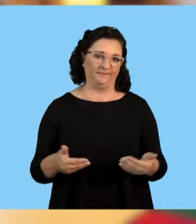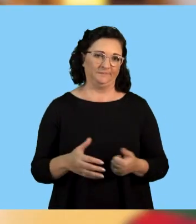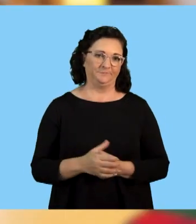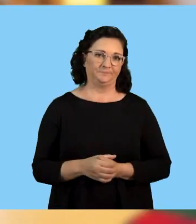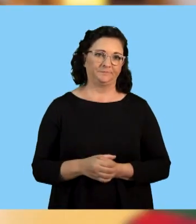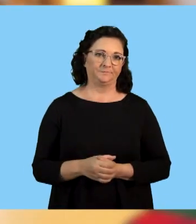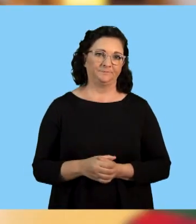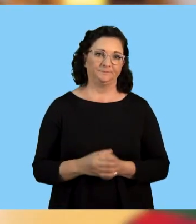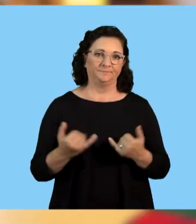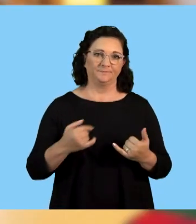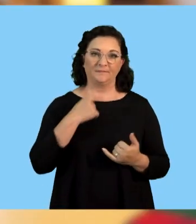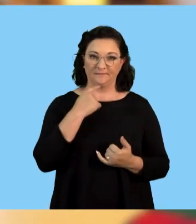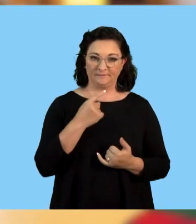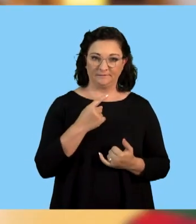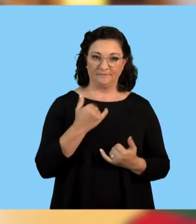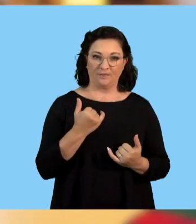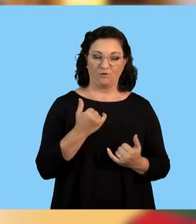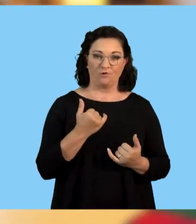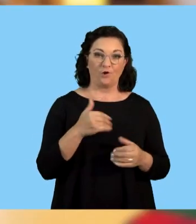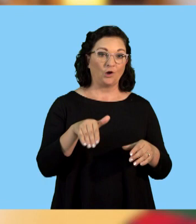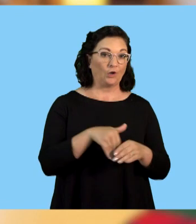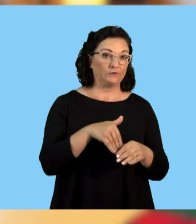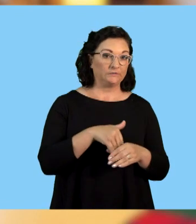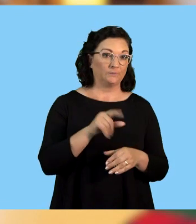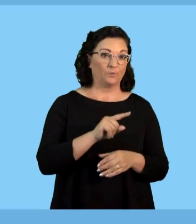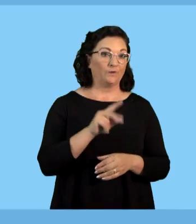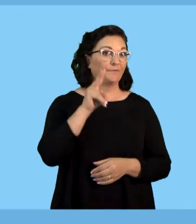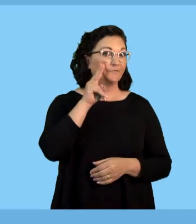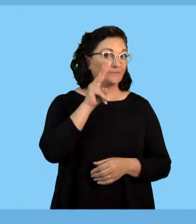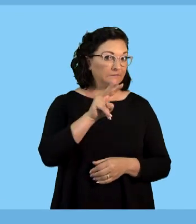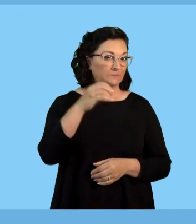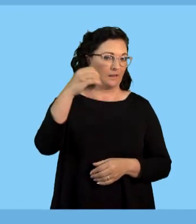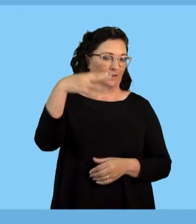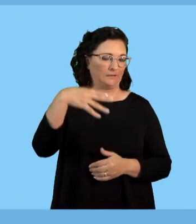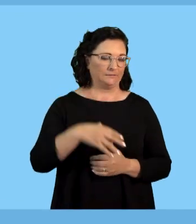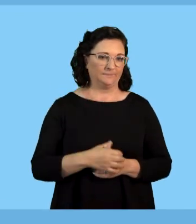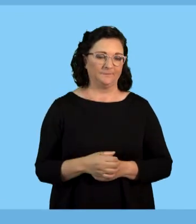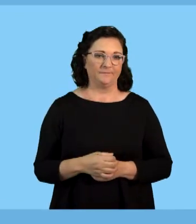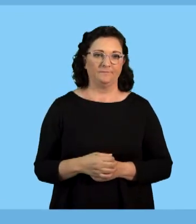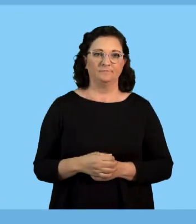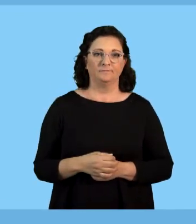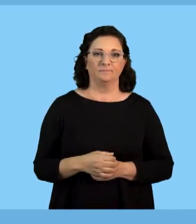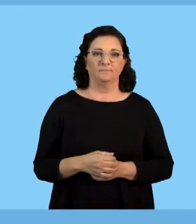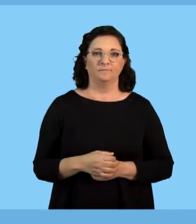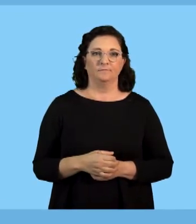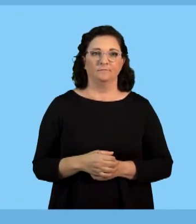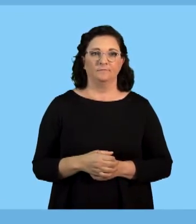Welcome back, learners. So now, as you have said, our first concept is going to be the visible light. So let's